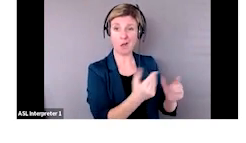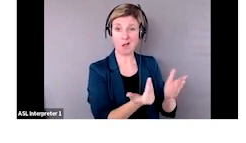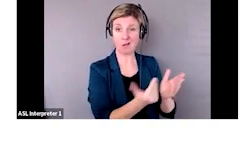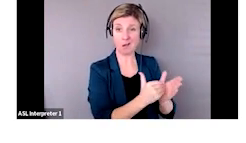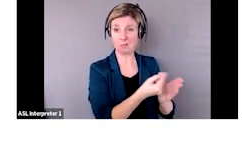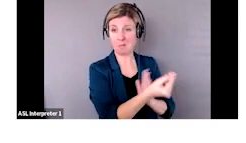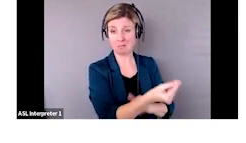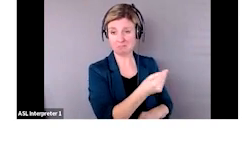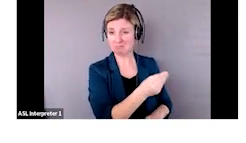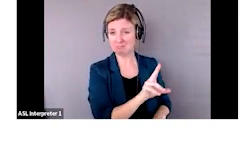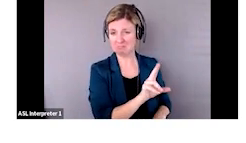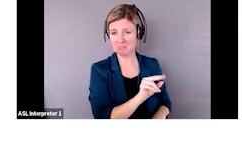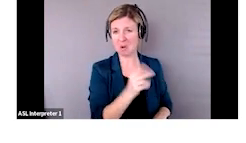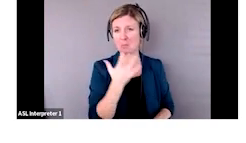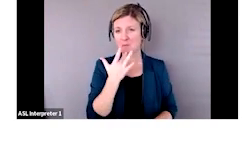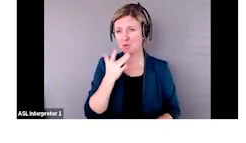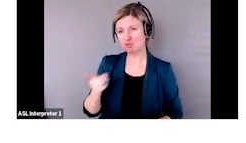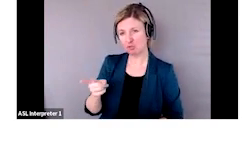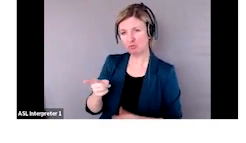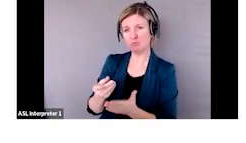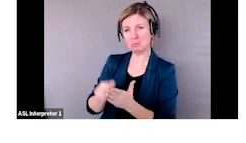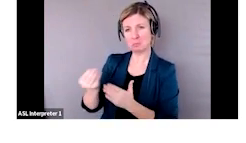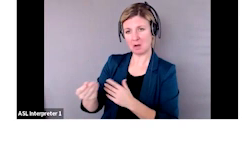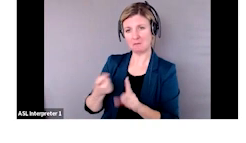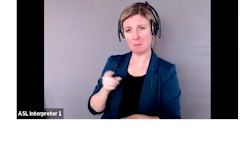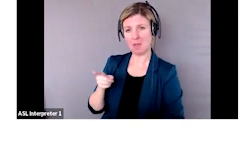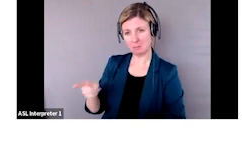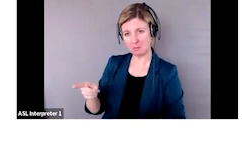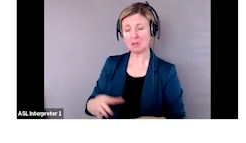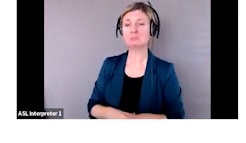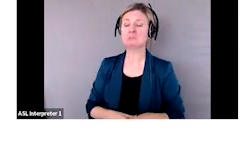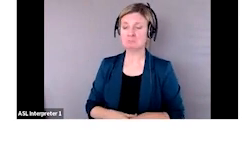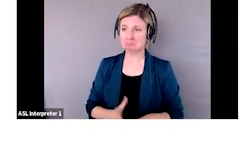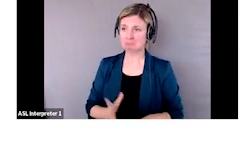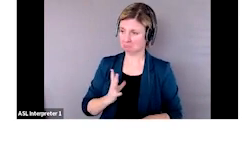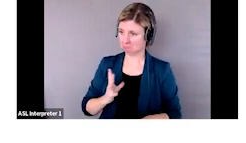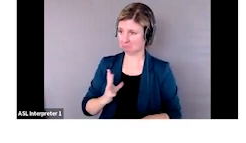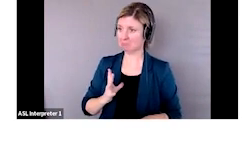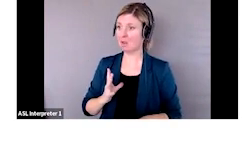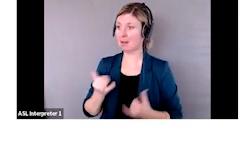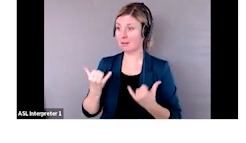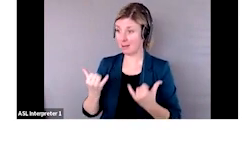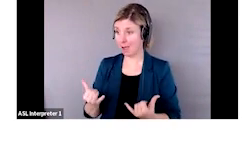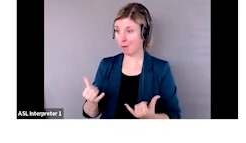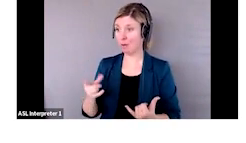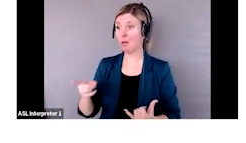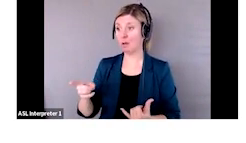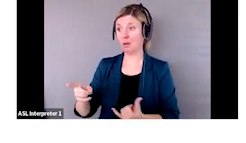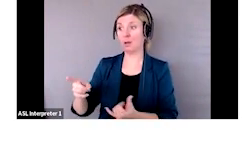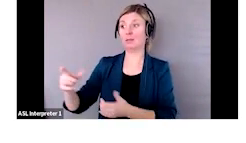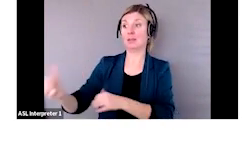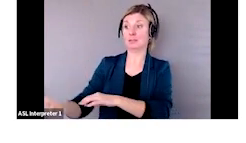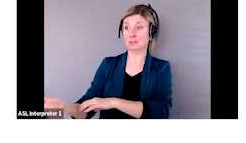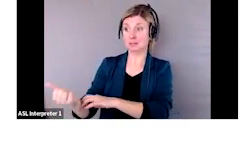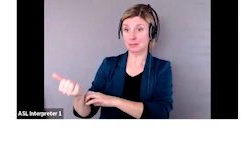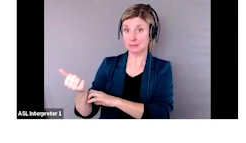Amazon, it'll show up at their door, and then maybe they'll get subscribe and save. And then the flywheel starts. So